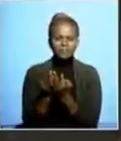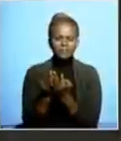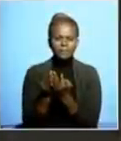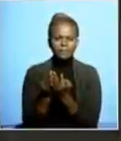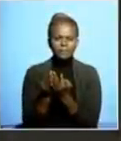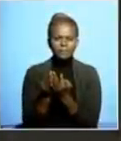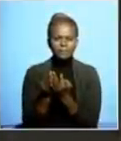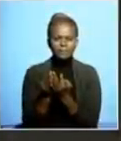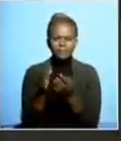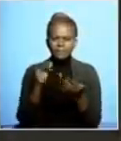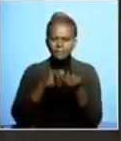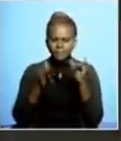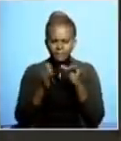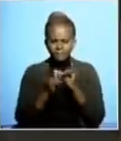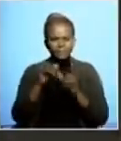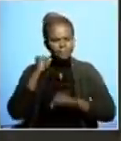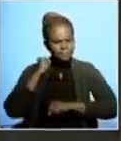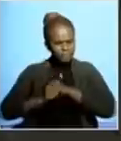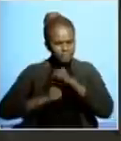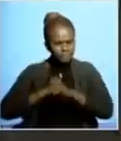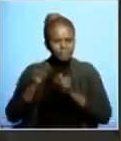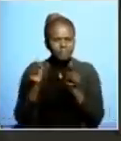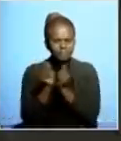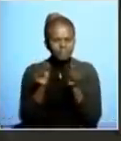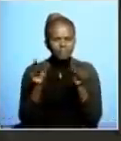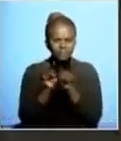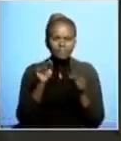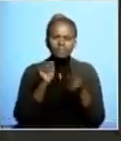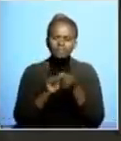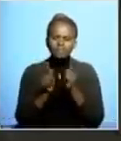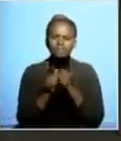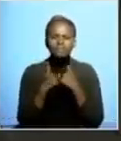South Africa grappling with that issue.